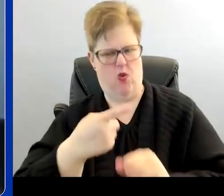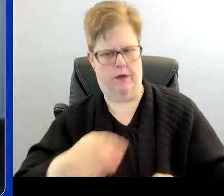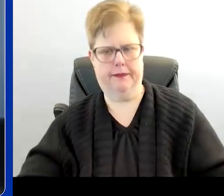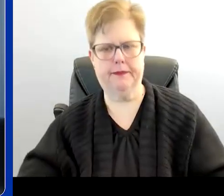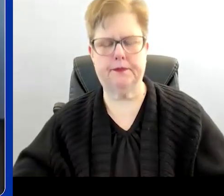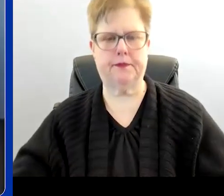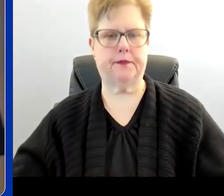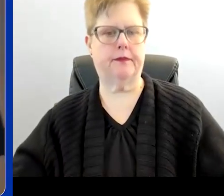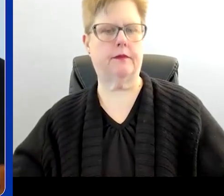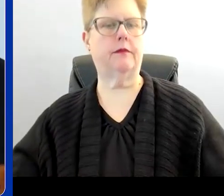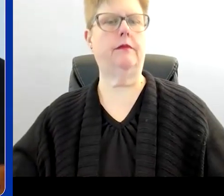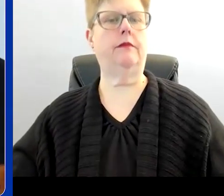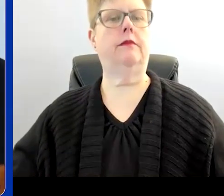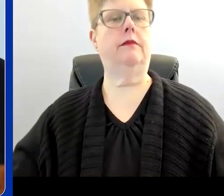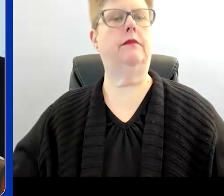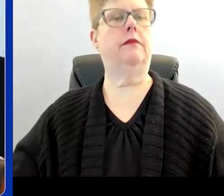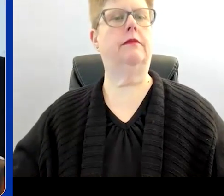there.